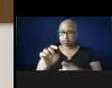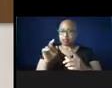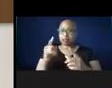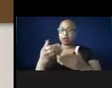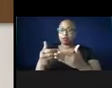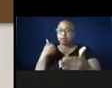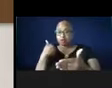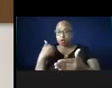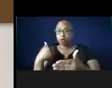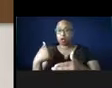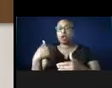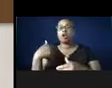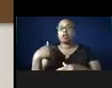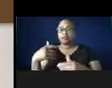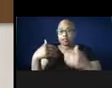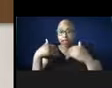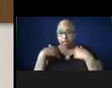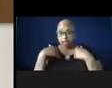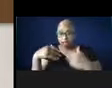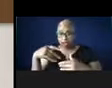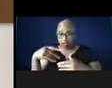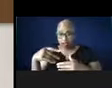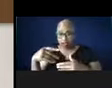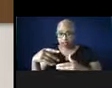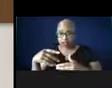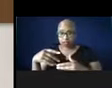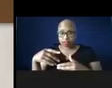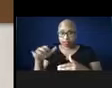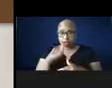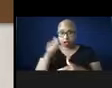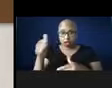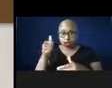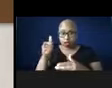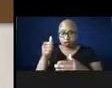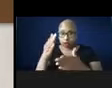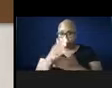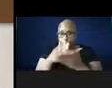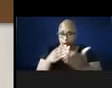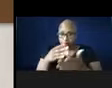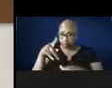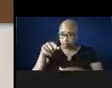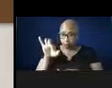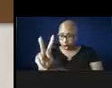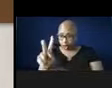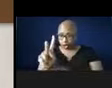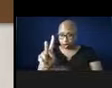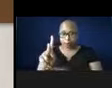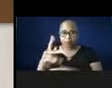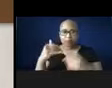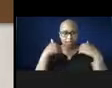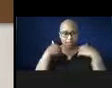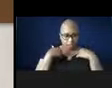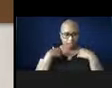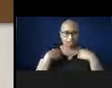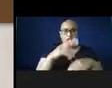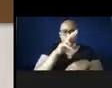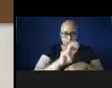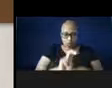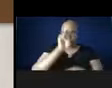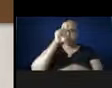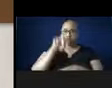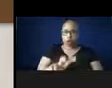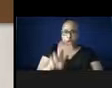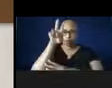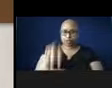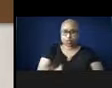carousel. And here's a picture taken of Clara Bart National Historic Site with the roller coaster track going right in front of her front